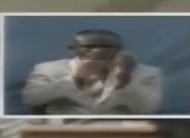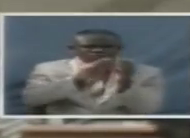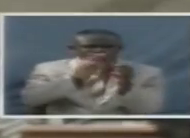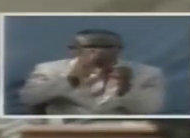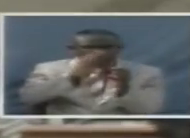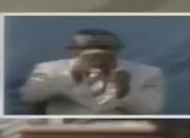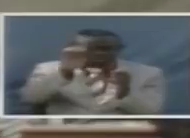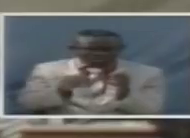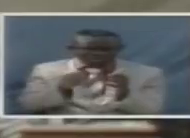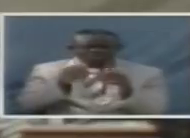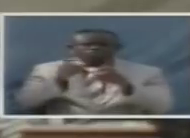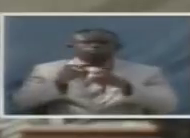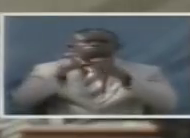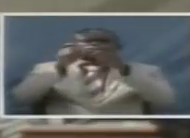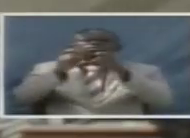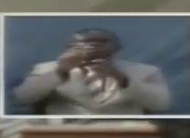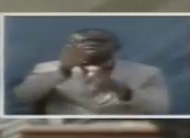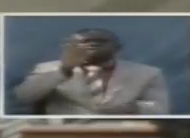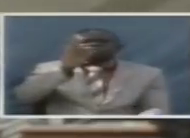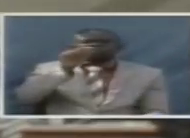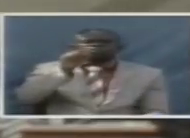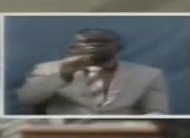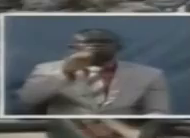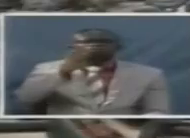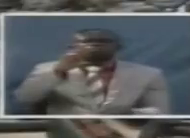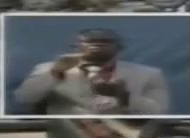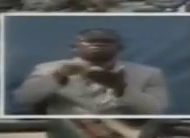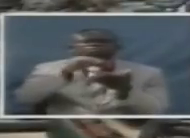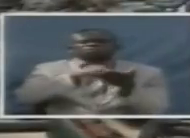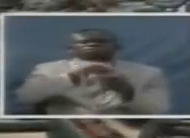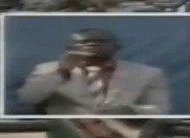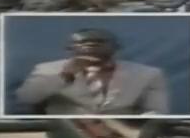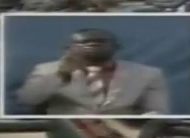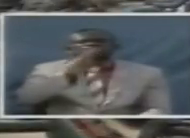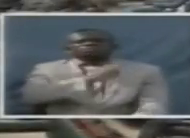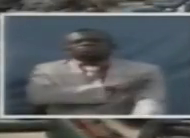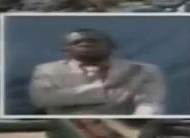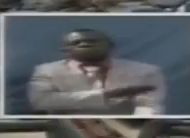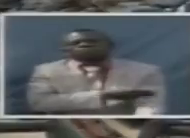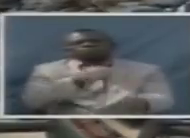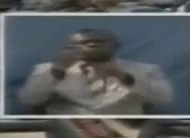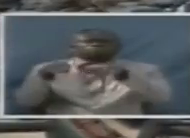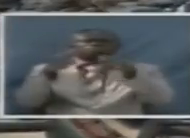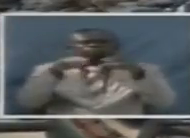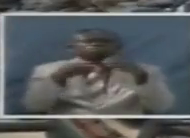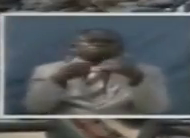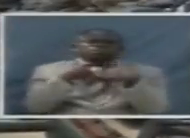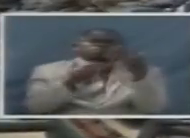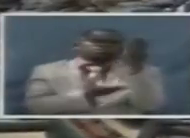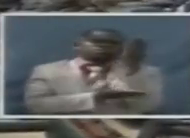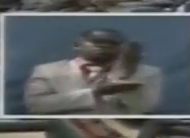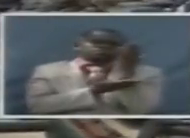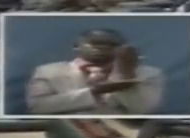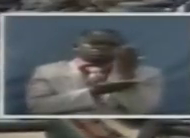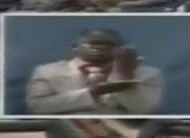million megawatt hours. This, Mr. Speaker, has significantly reduced the